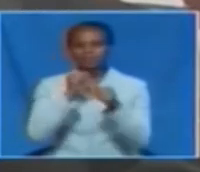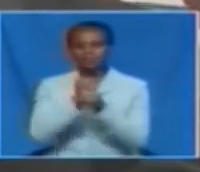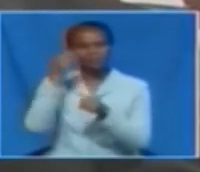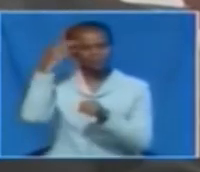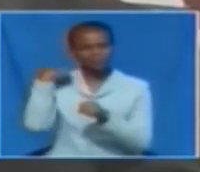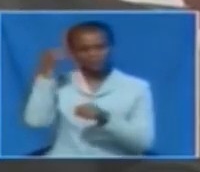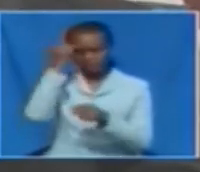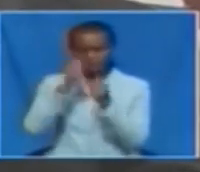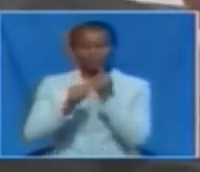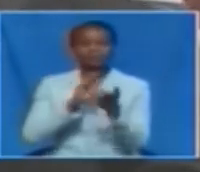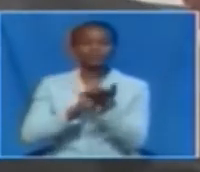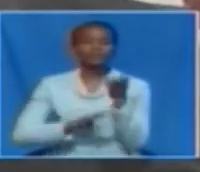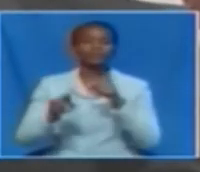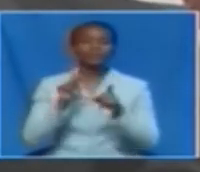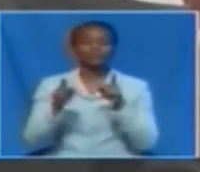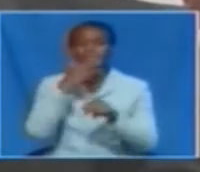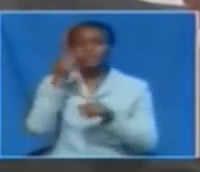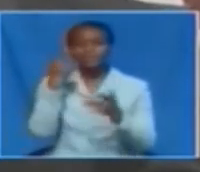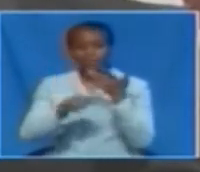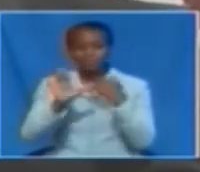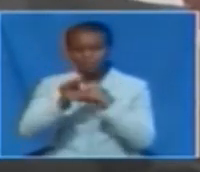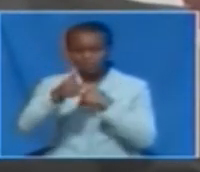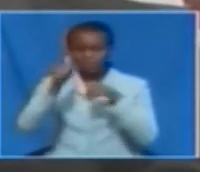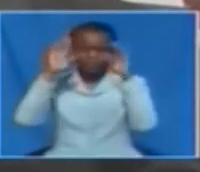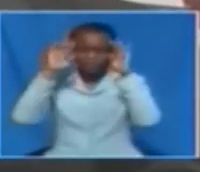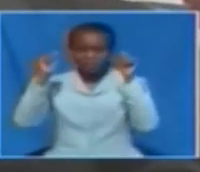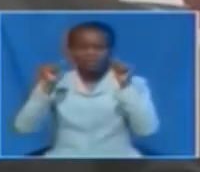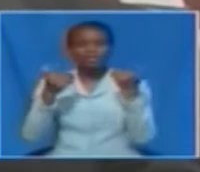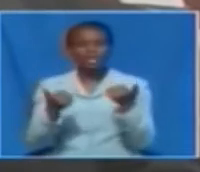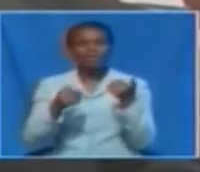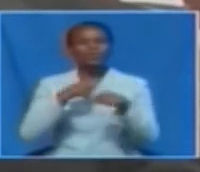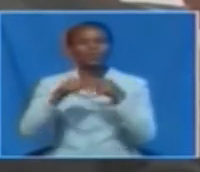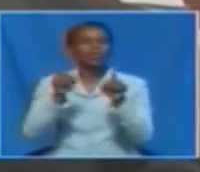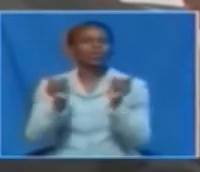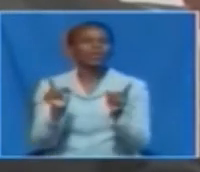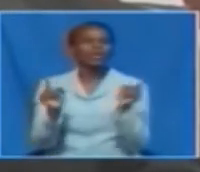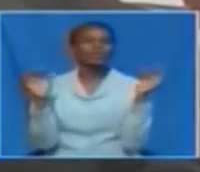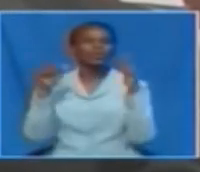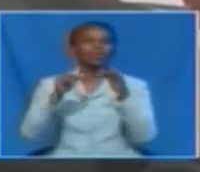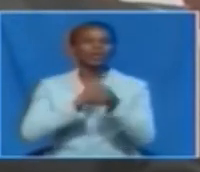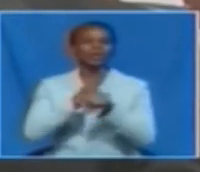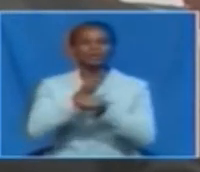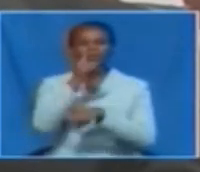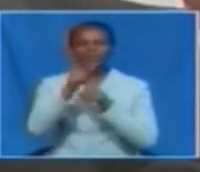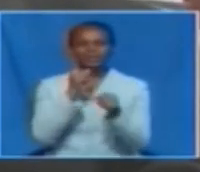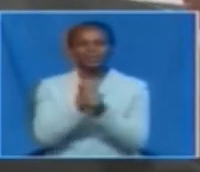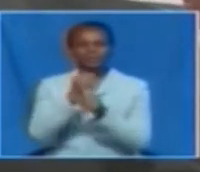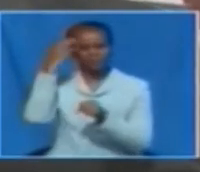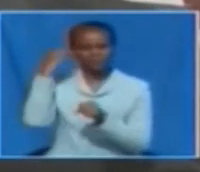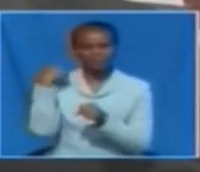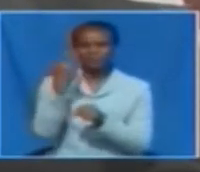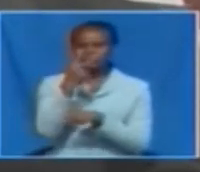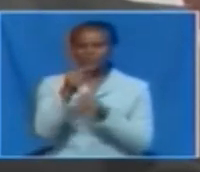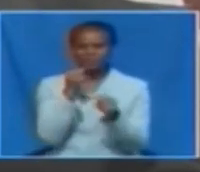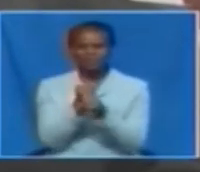their person or their people should have been presidents. So that's, where do you call for a convention after 1 year somebody's been in office, or 2 years after